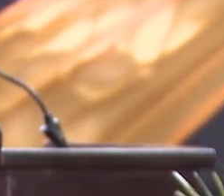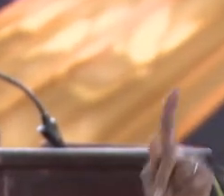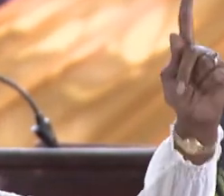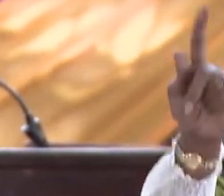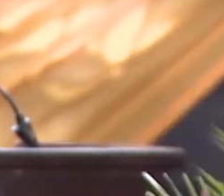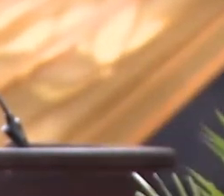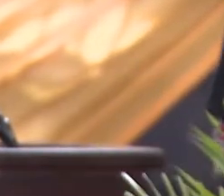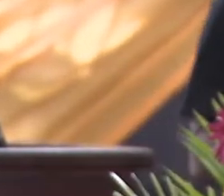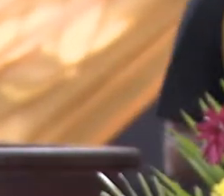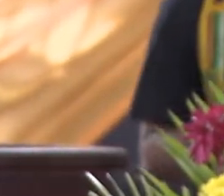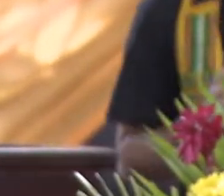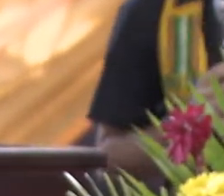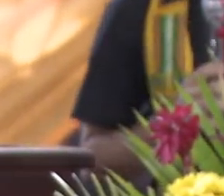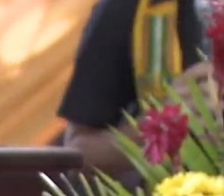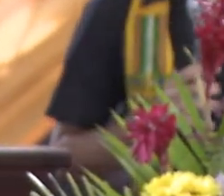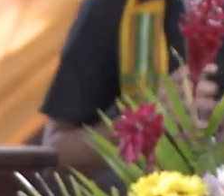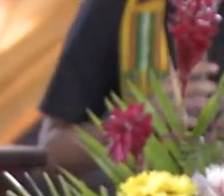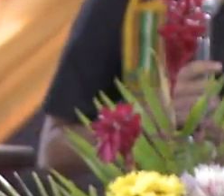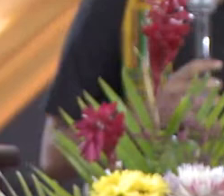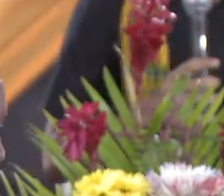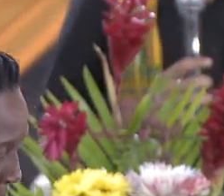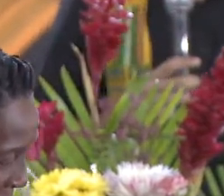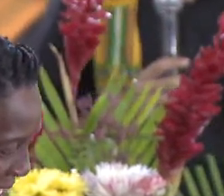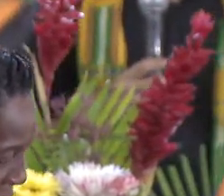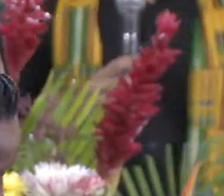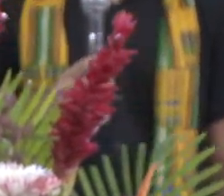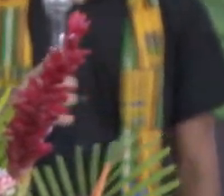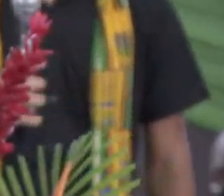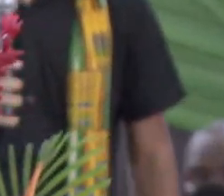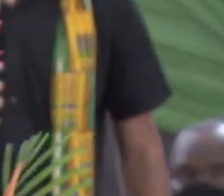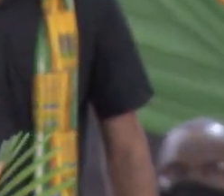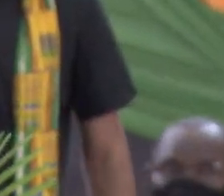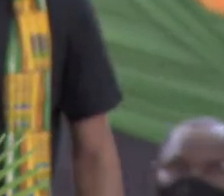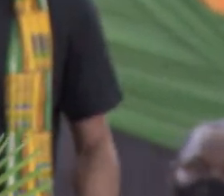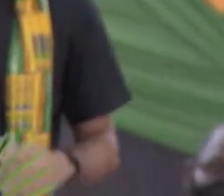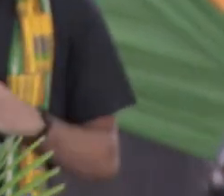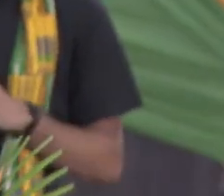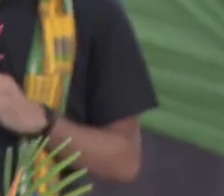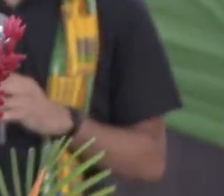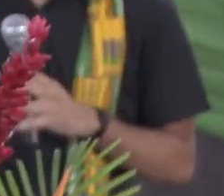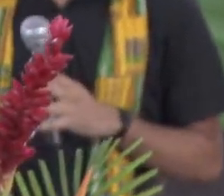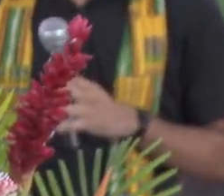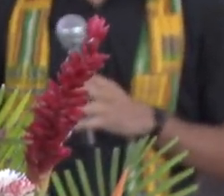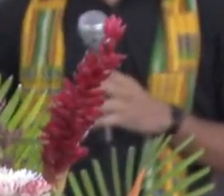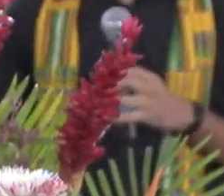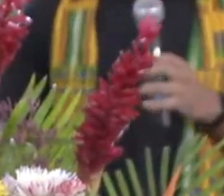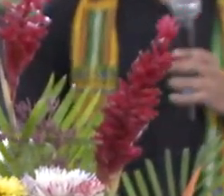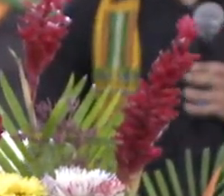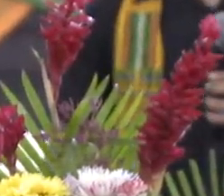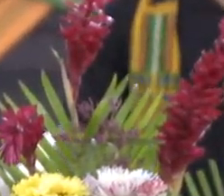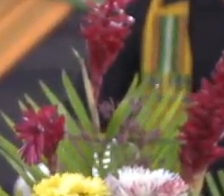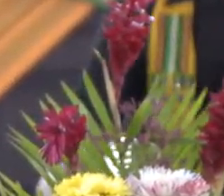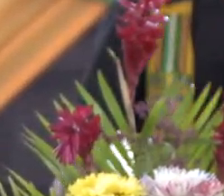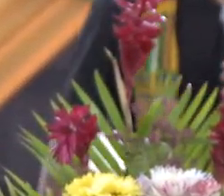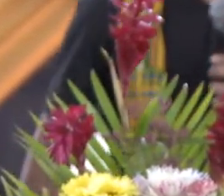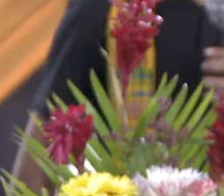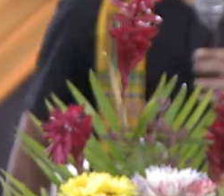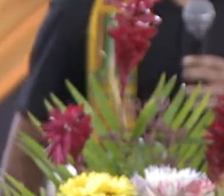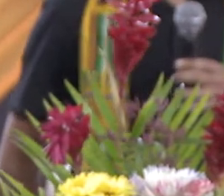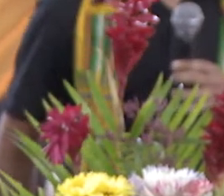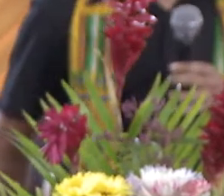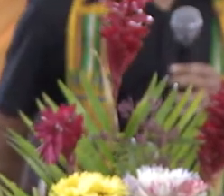I've been up on the mountaintop, and I've been down in the valley too.